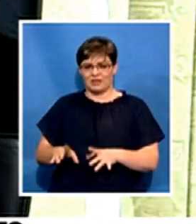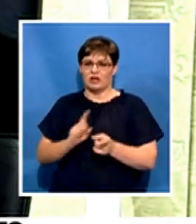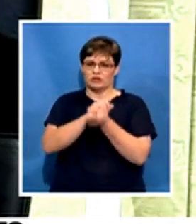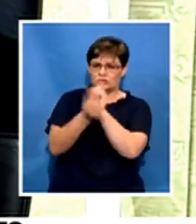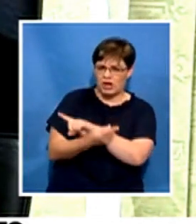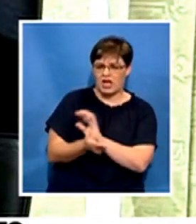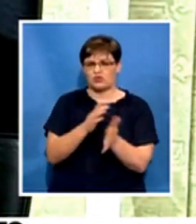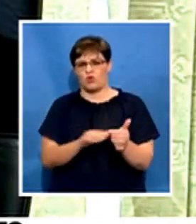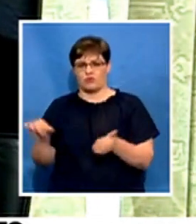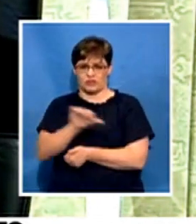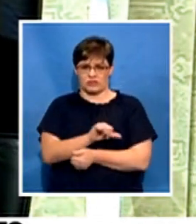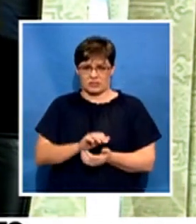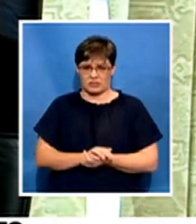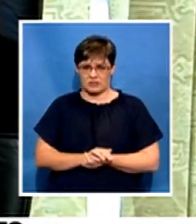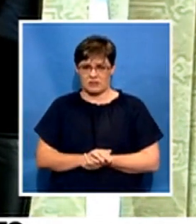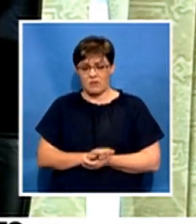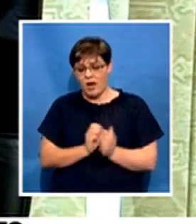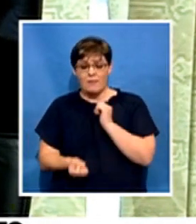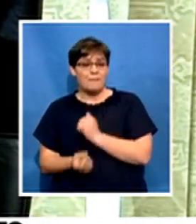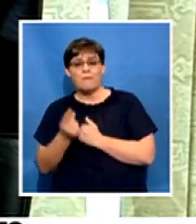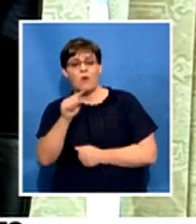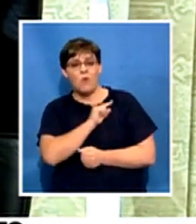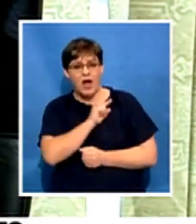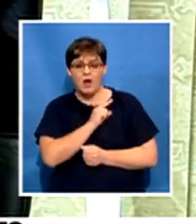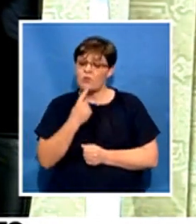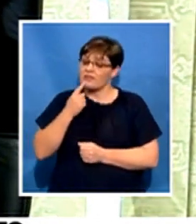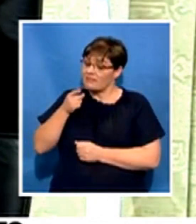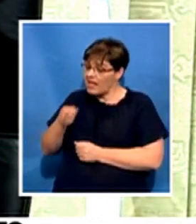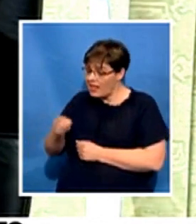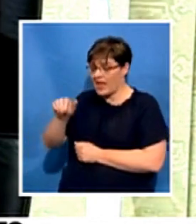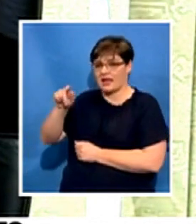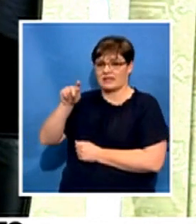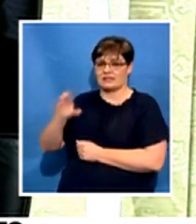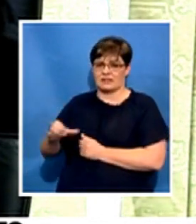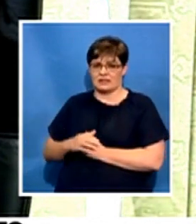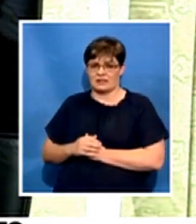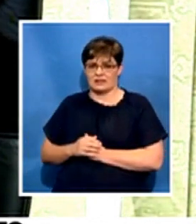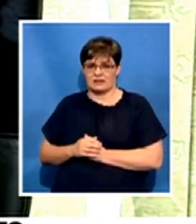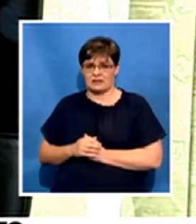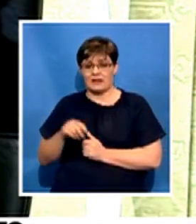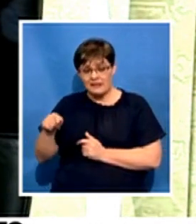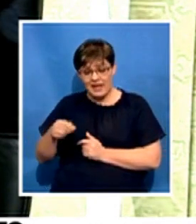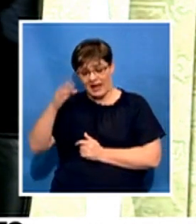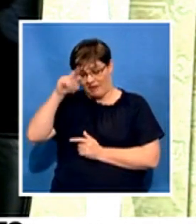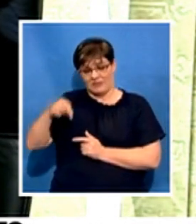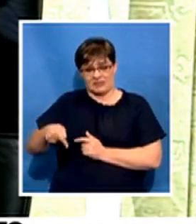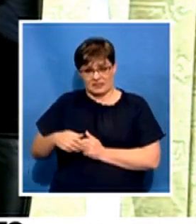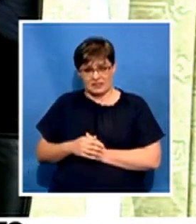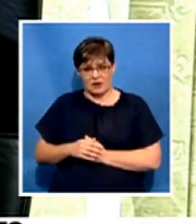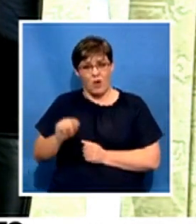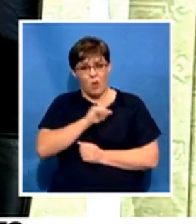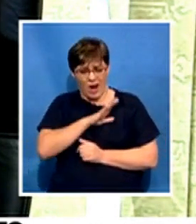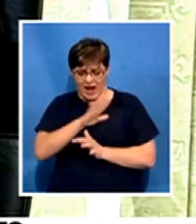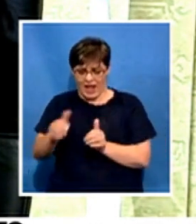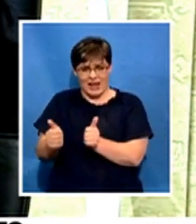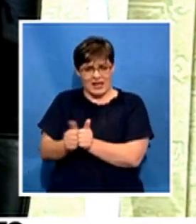and we're saying to the African National Congress and its government that because we're in alliance, Silo, also with the African National Congress,